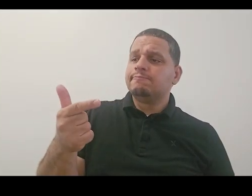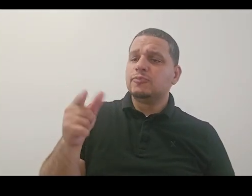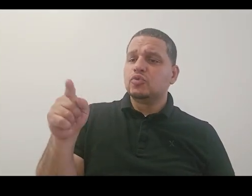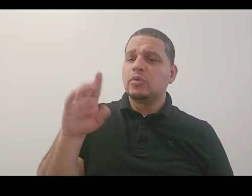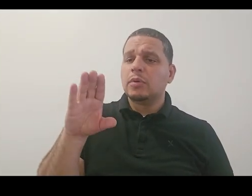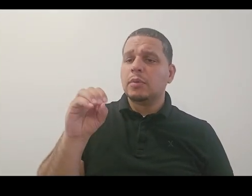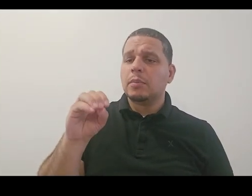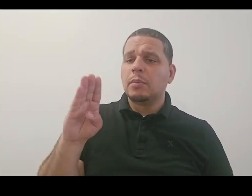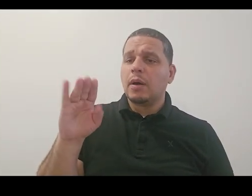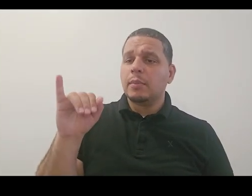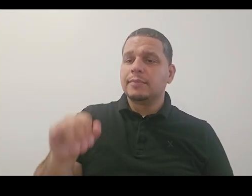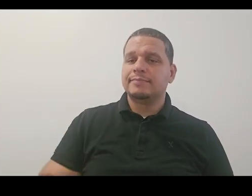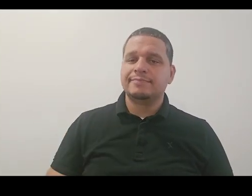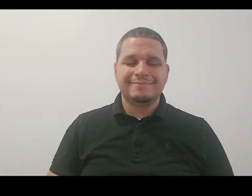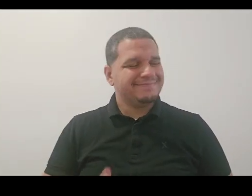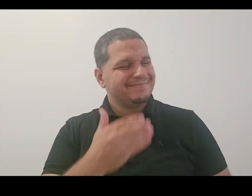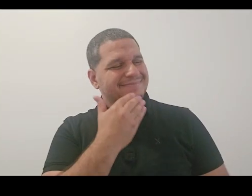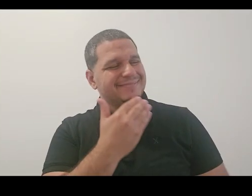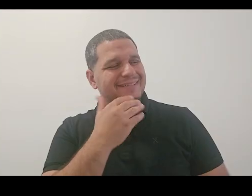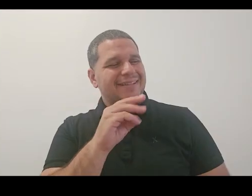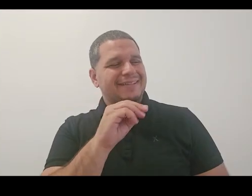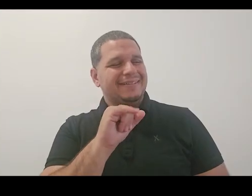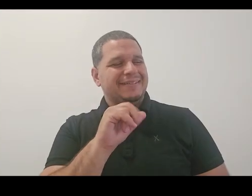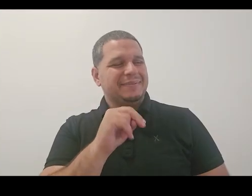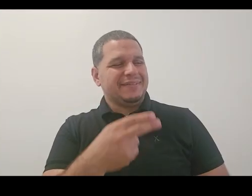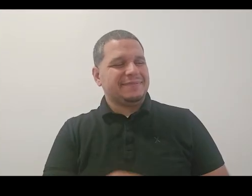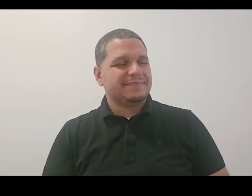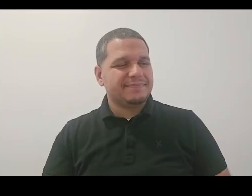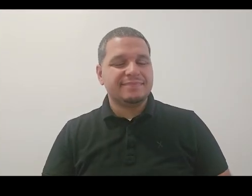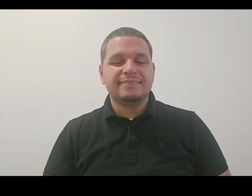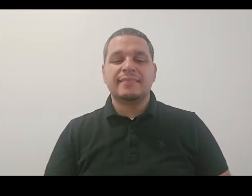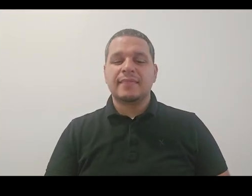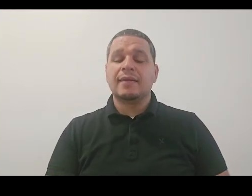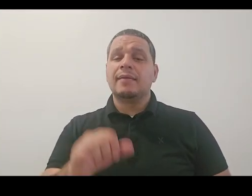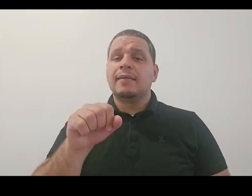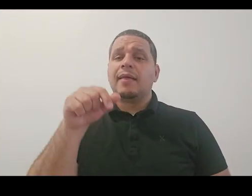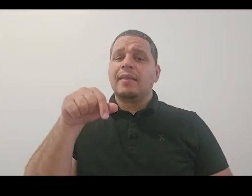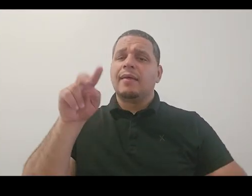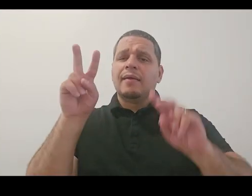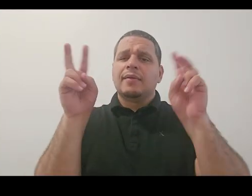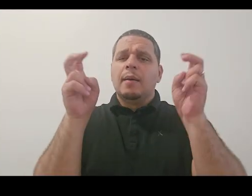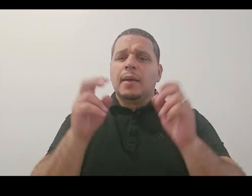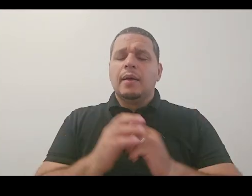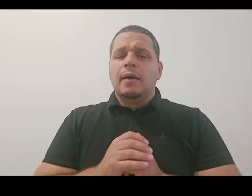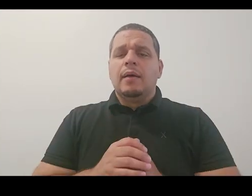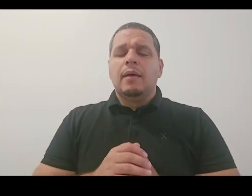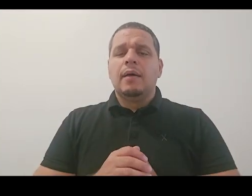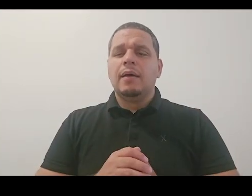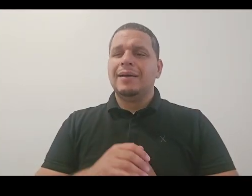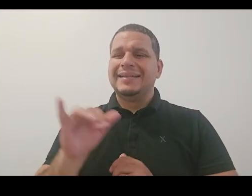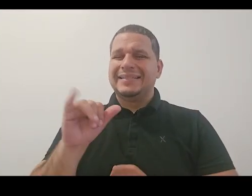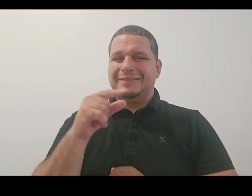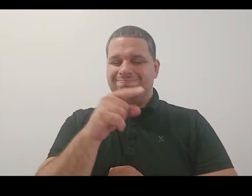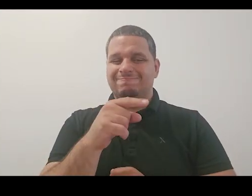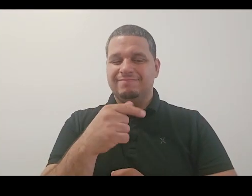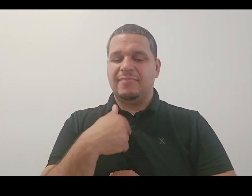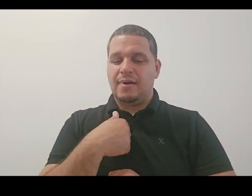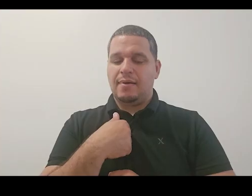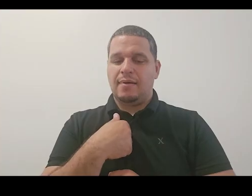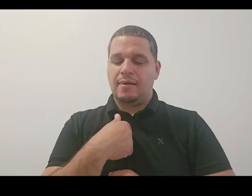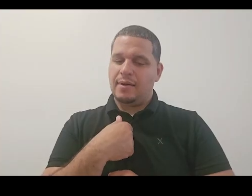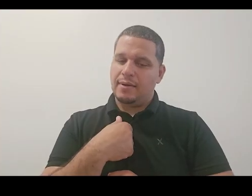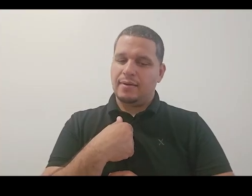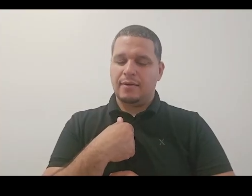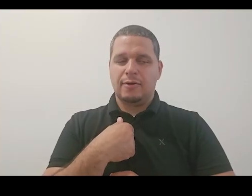Bobby. Thank you, ma'am. This topic, similar to you, I am like, oh, there's